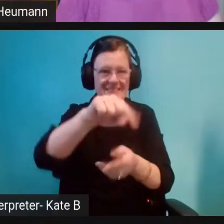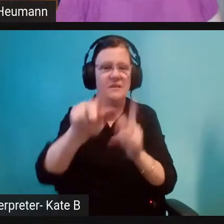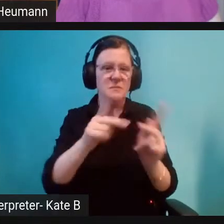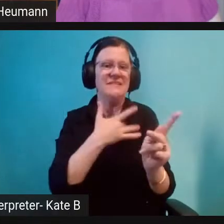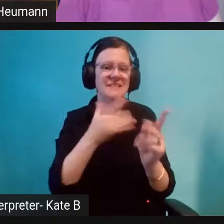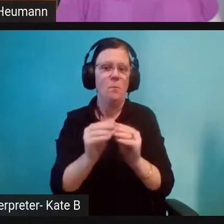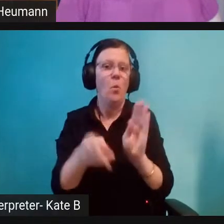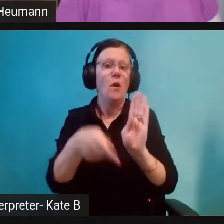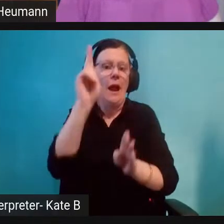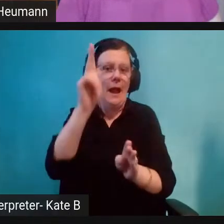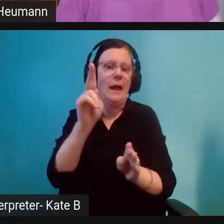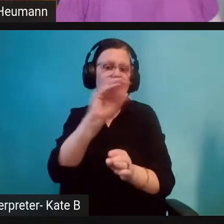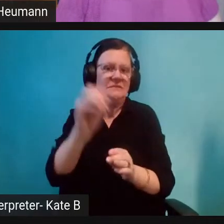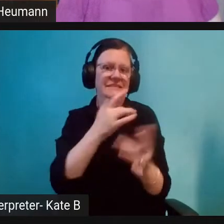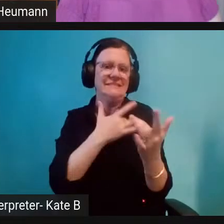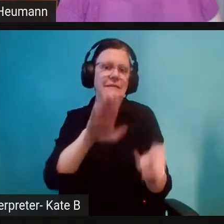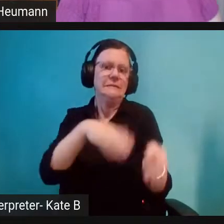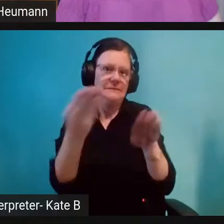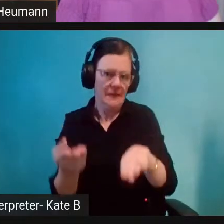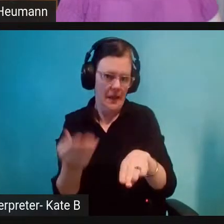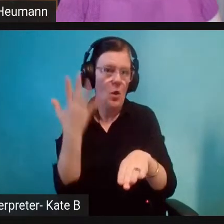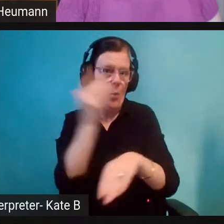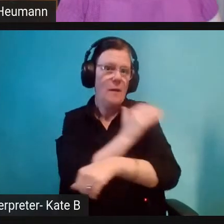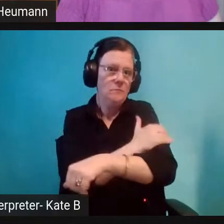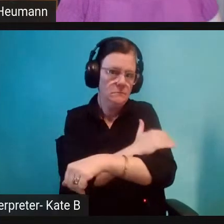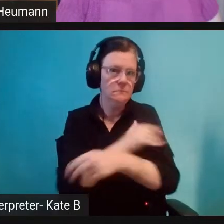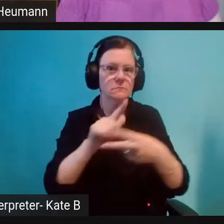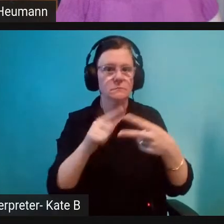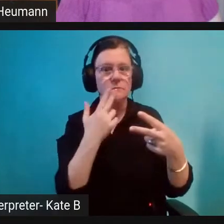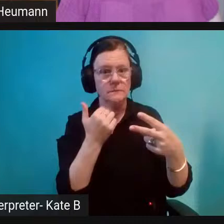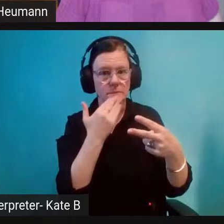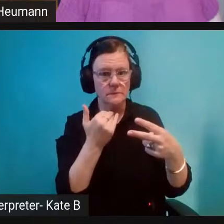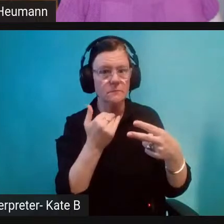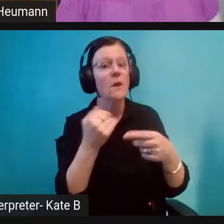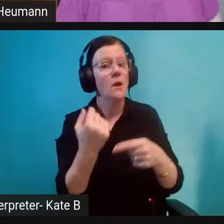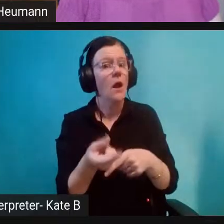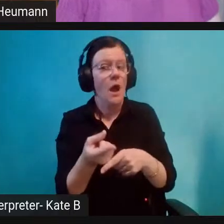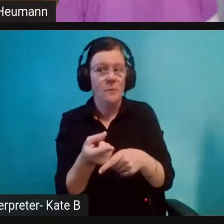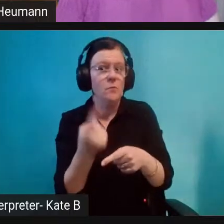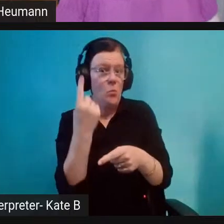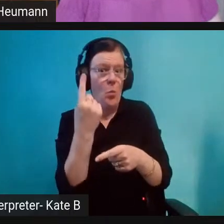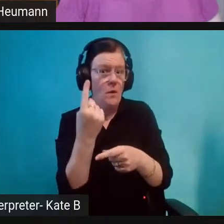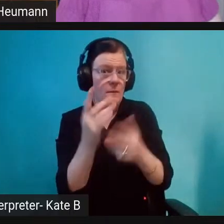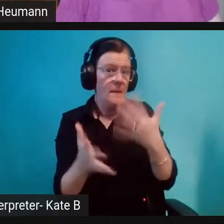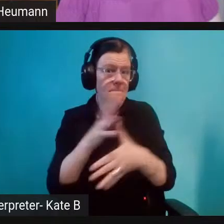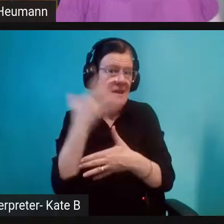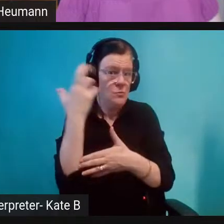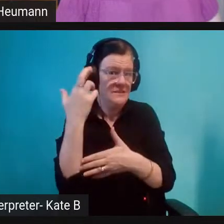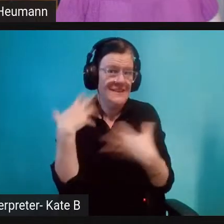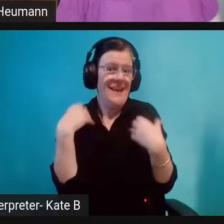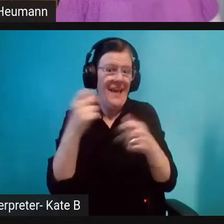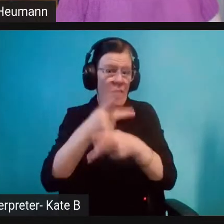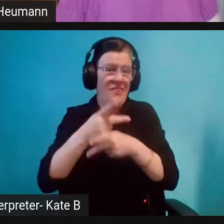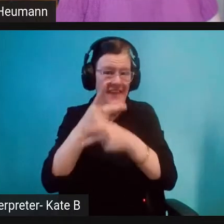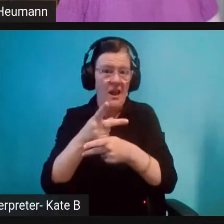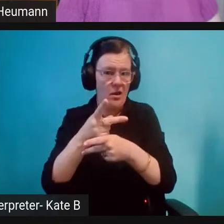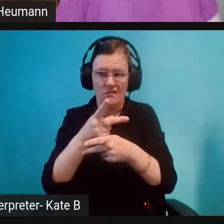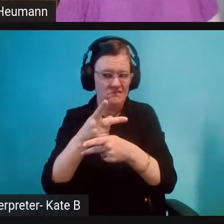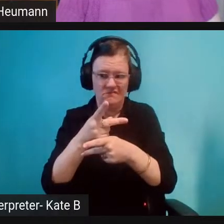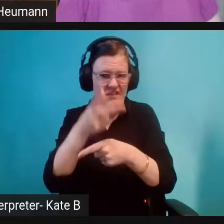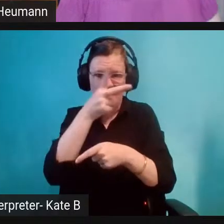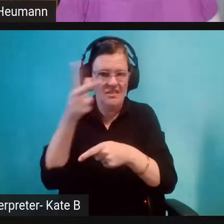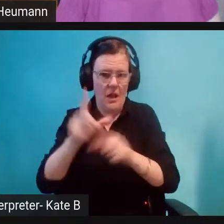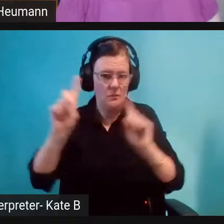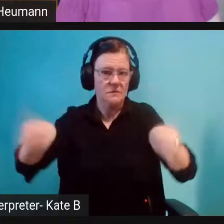Now, partly it was because they weren't getting appropriate health care all along. So their quality of health